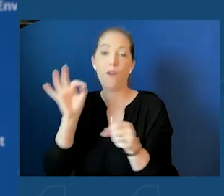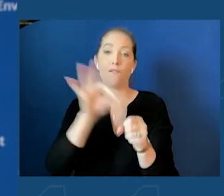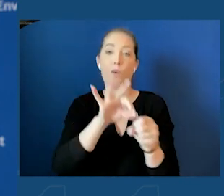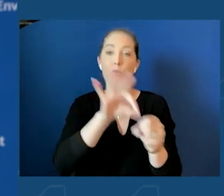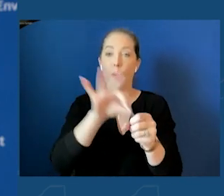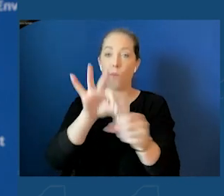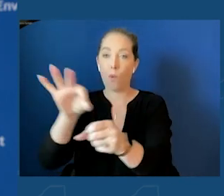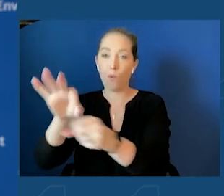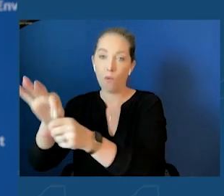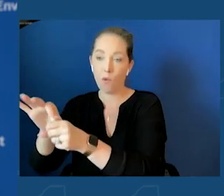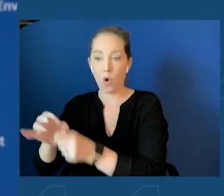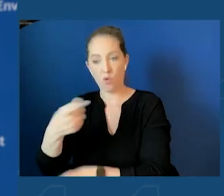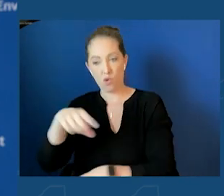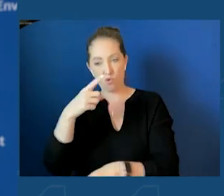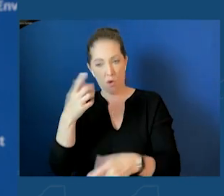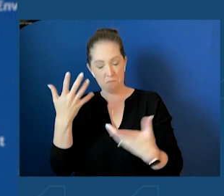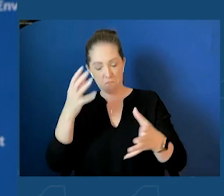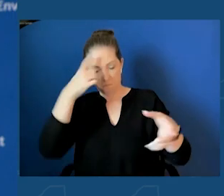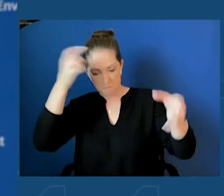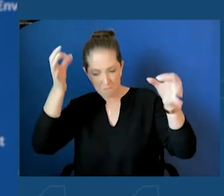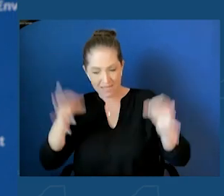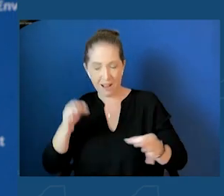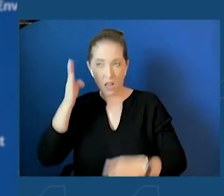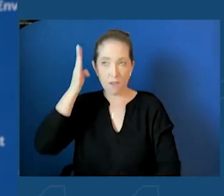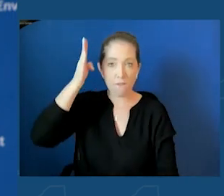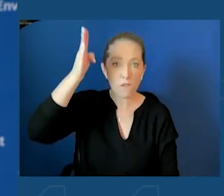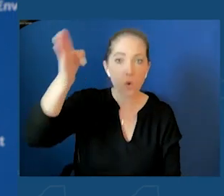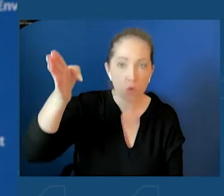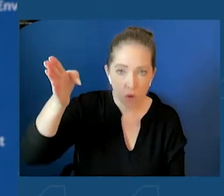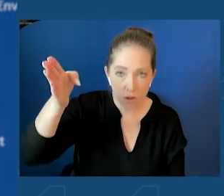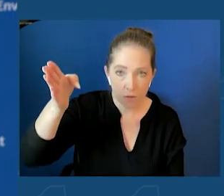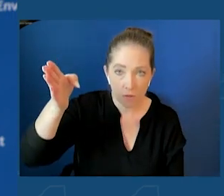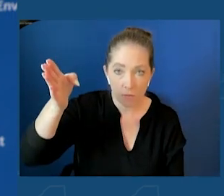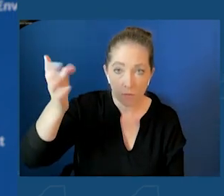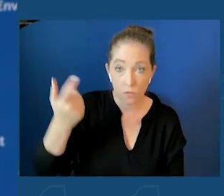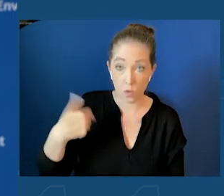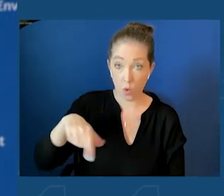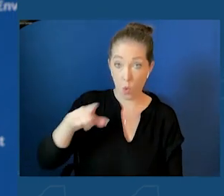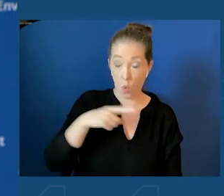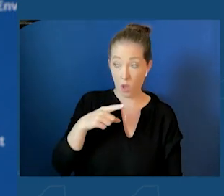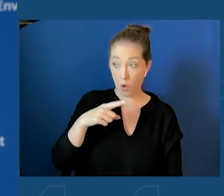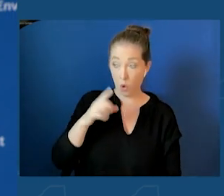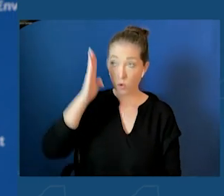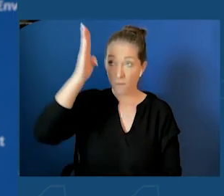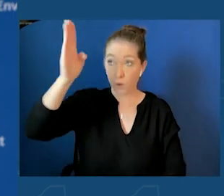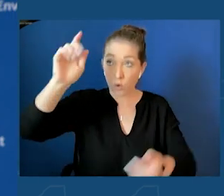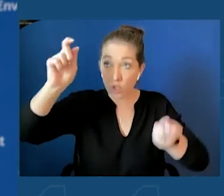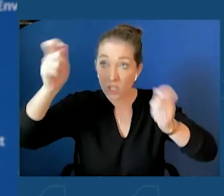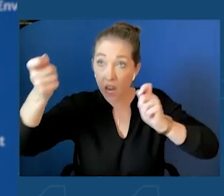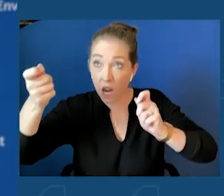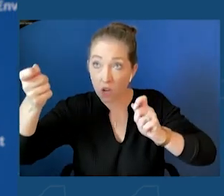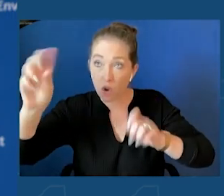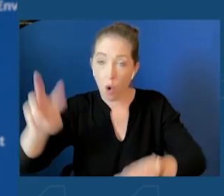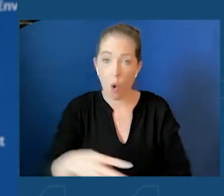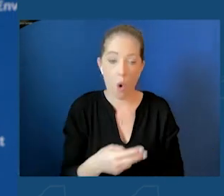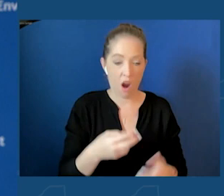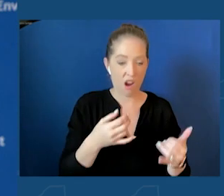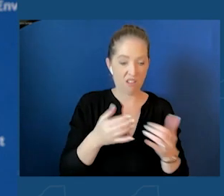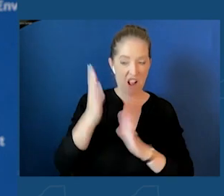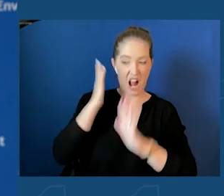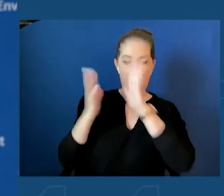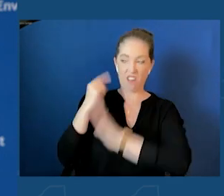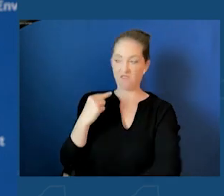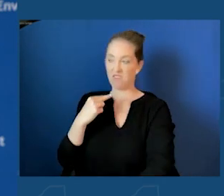the future, whether or not we're going to lean into a different future or be held captive to the days of the past.